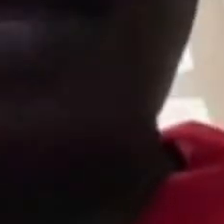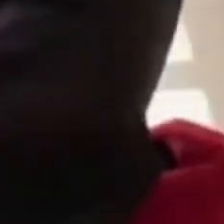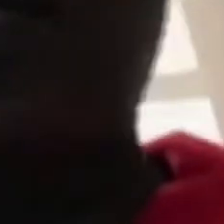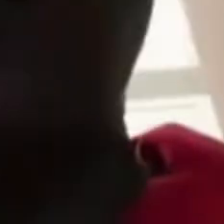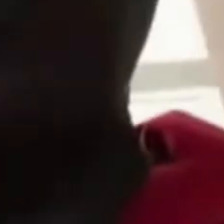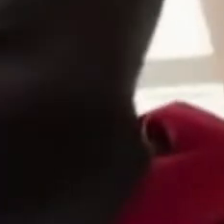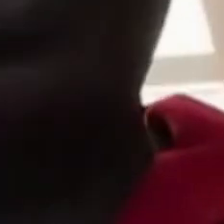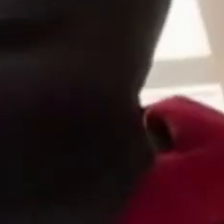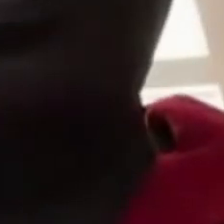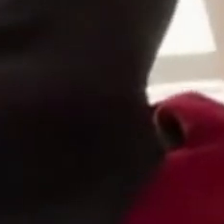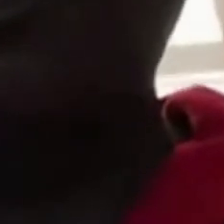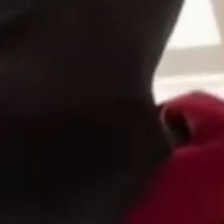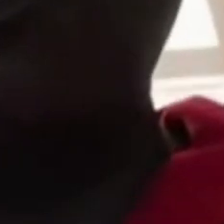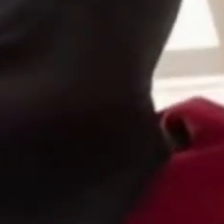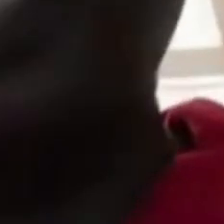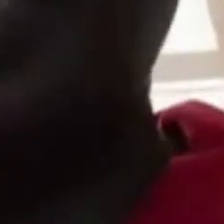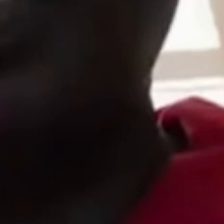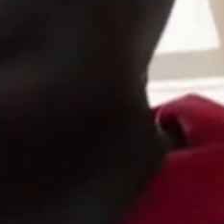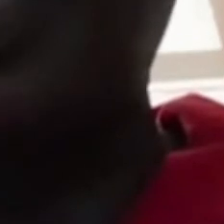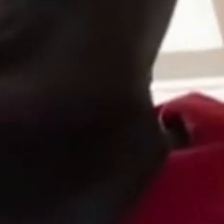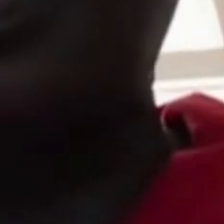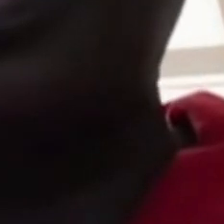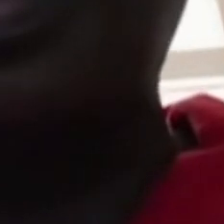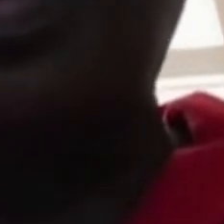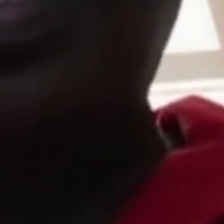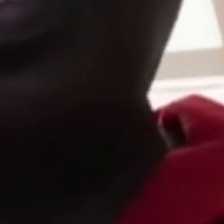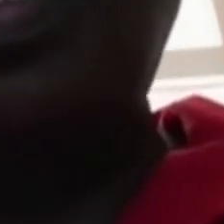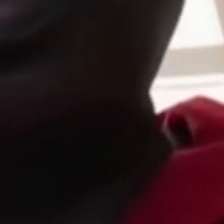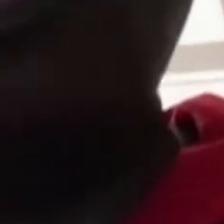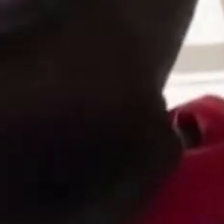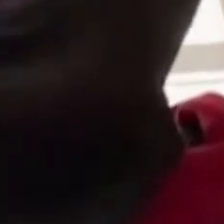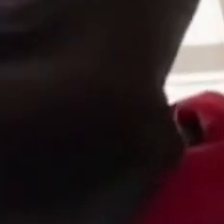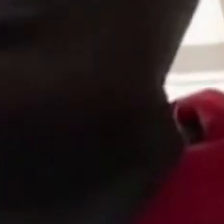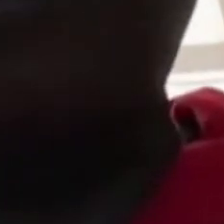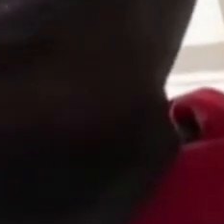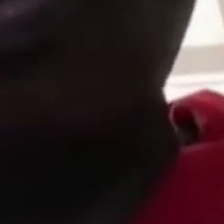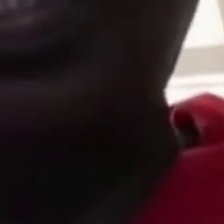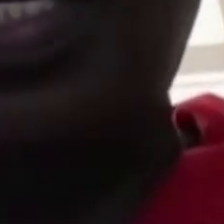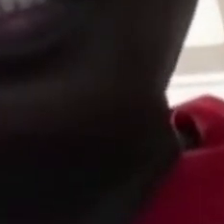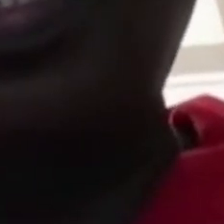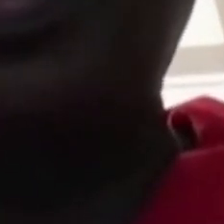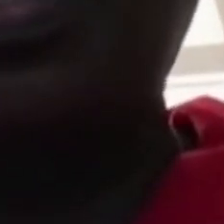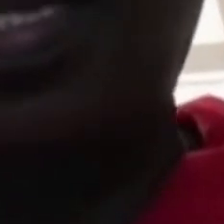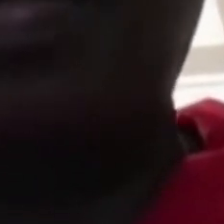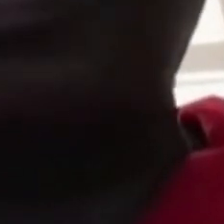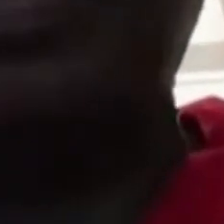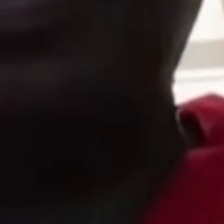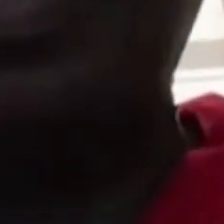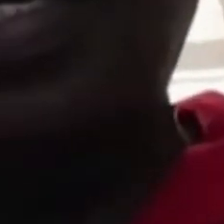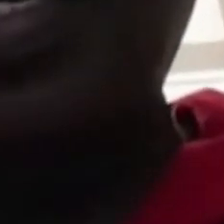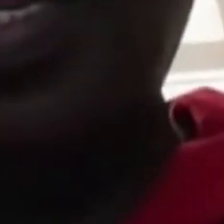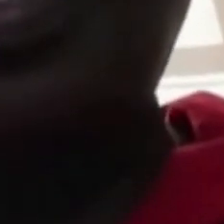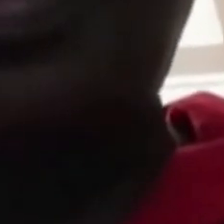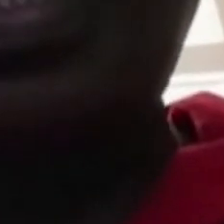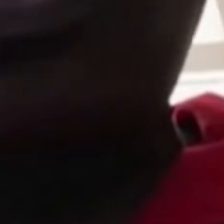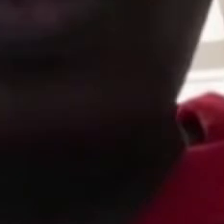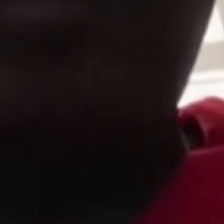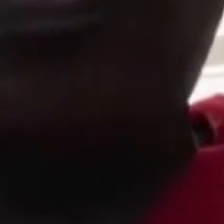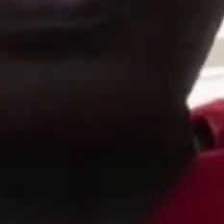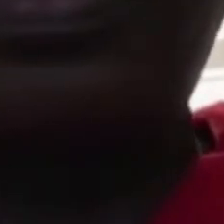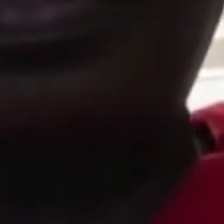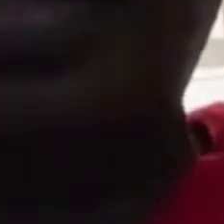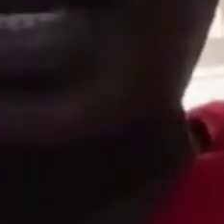Minister, in view of the number of soldiers who get arrested in committing fraud and heinous